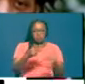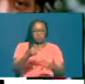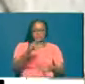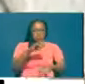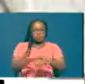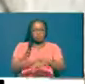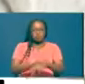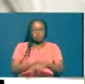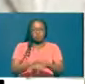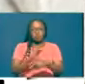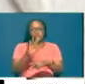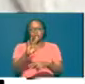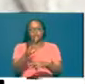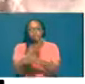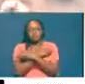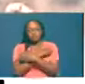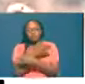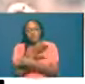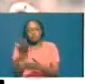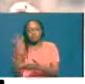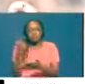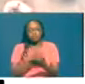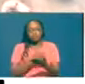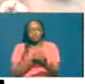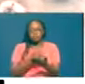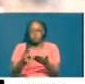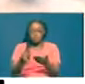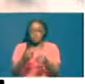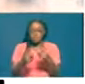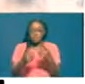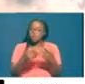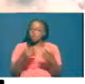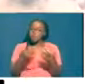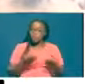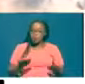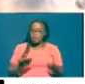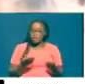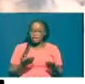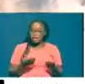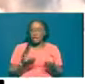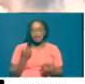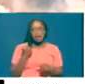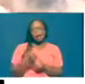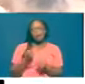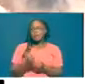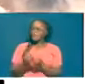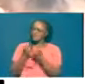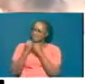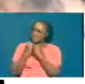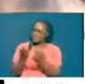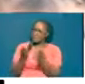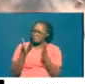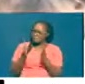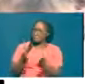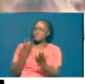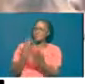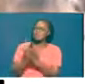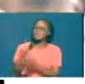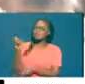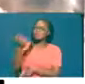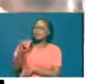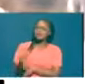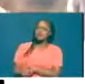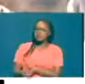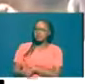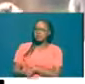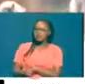of their colleagues last week. Hakuna kitu wanafanya, hakuna mtu wamearrest, tumeenda ground nao mara